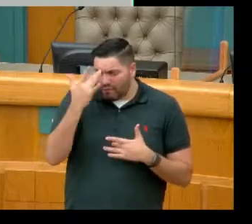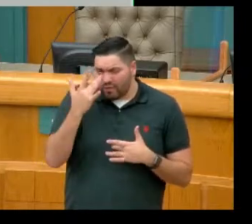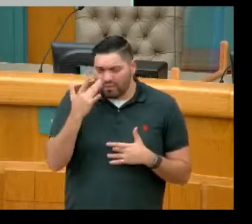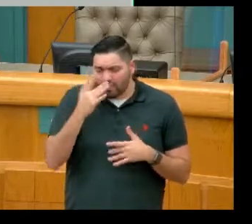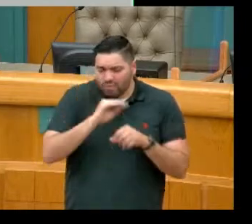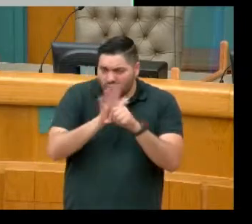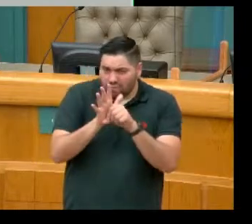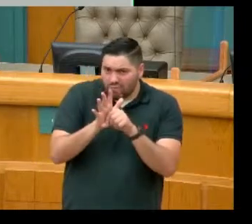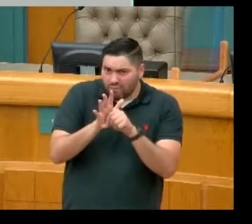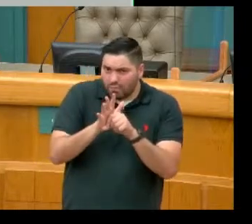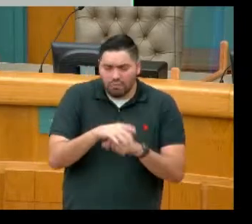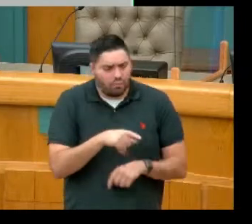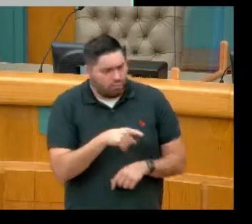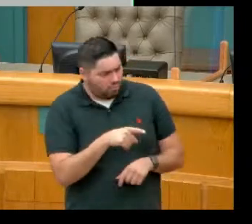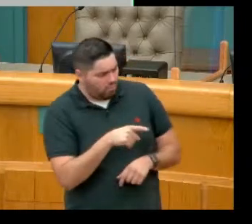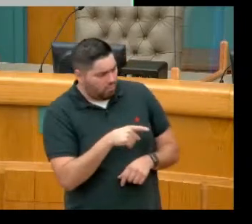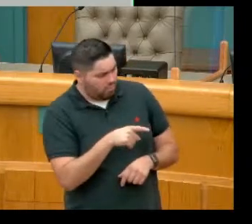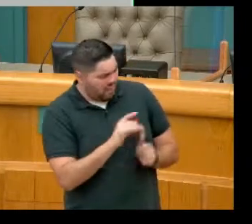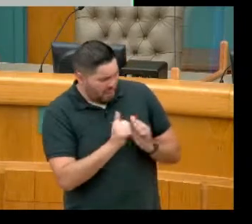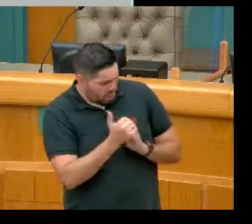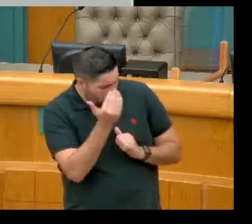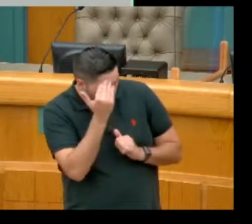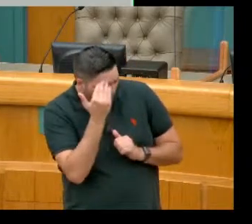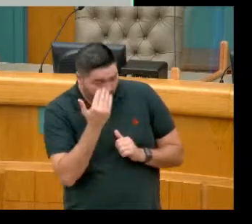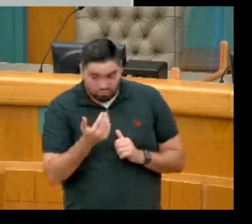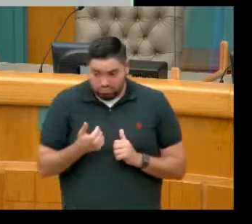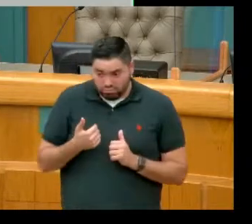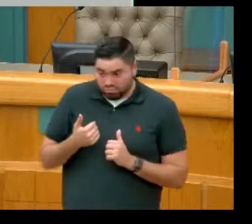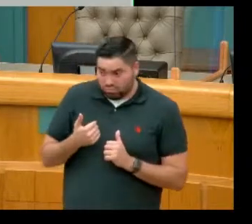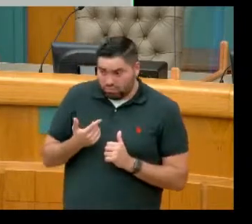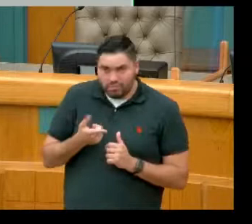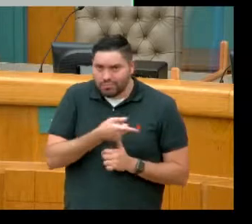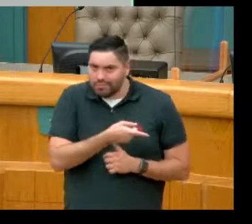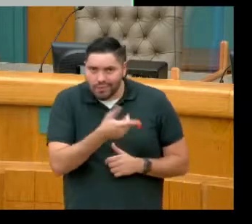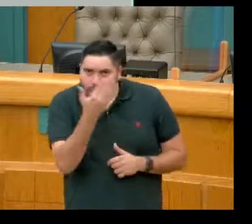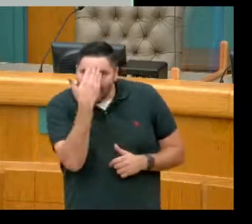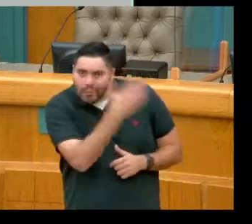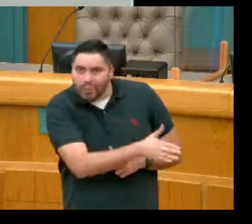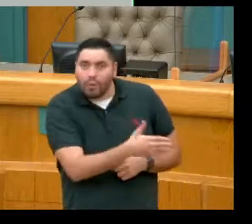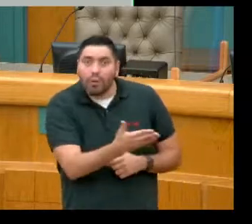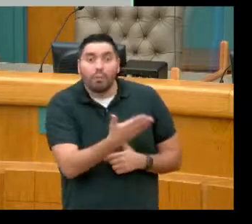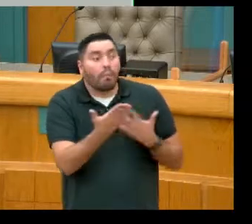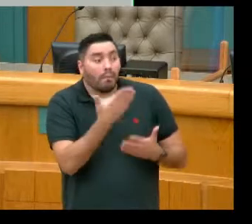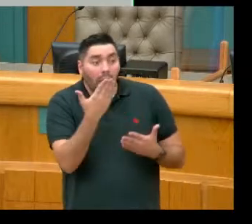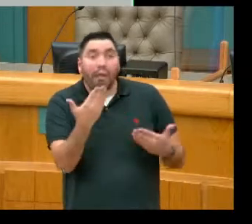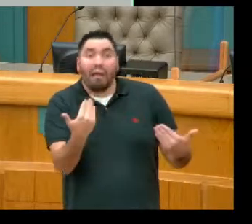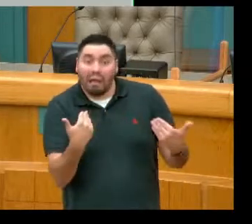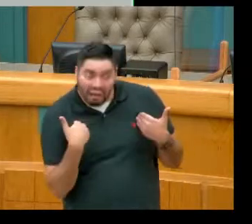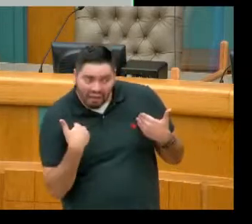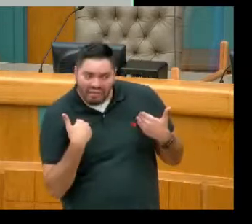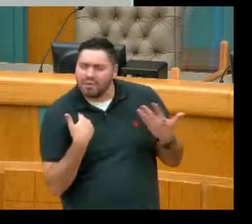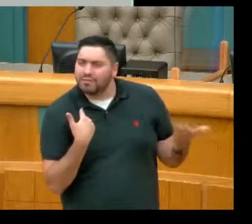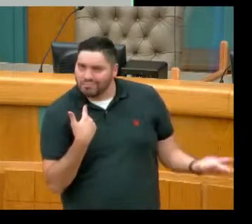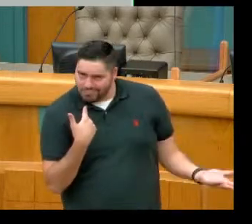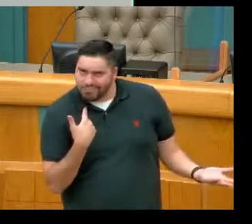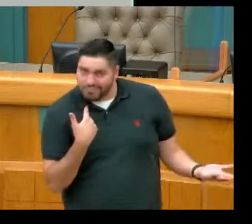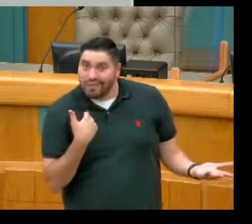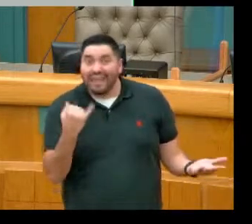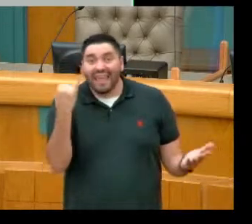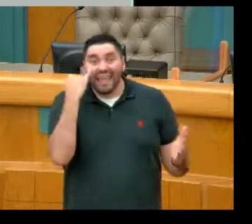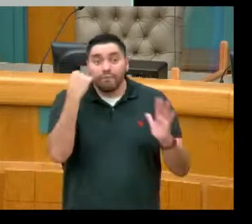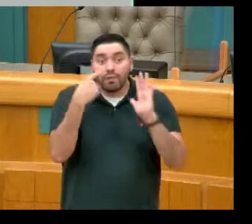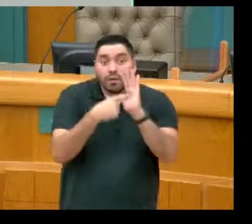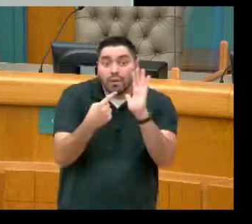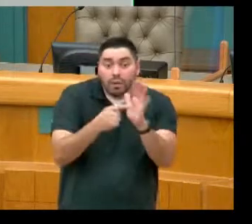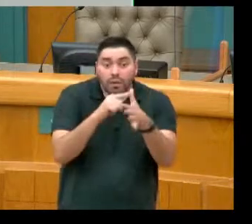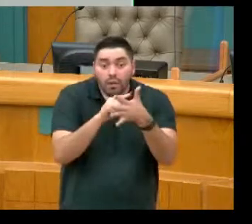major combatants that we have to stop the spread of COVID. 3, self-isolate when symptomatic. I don't know how many